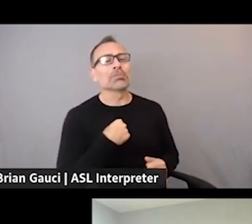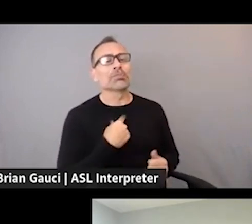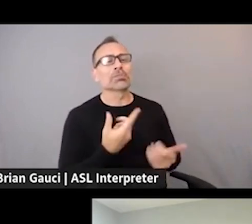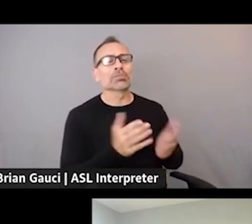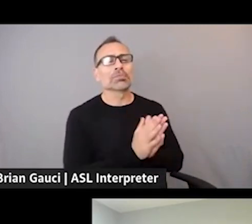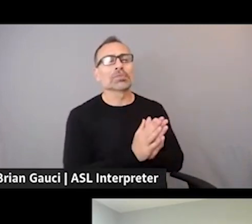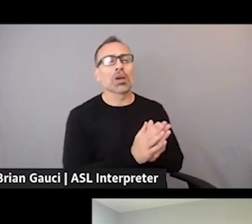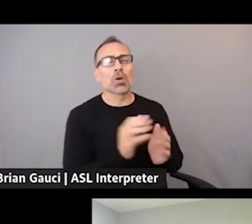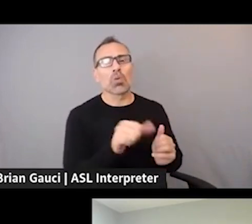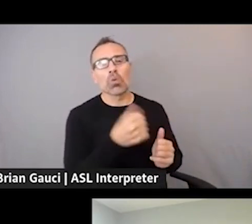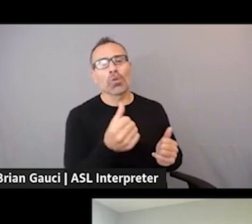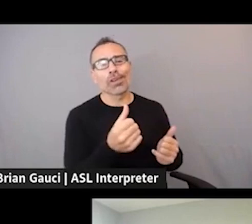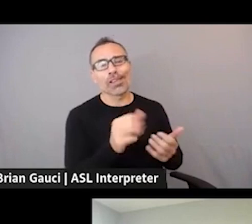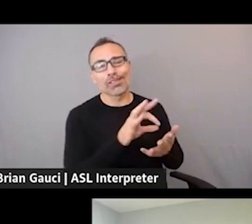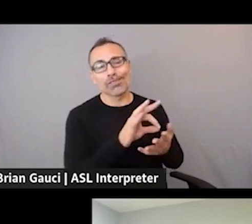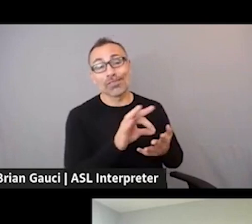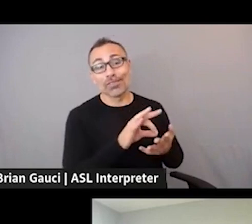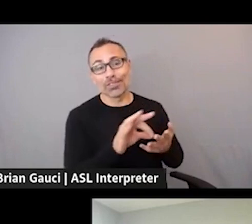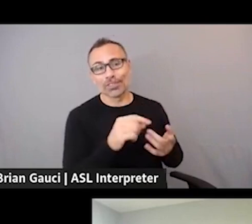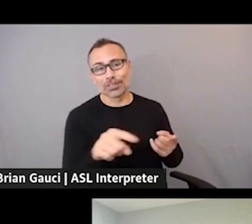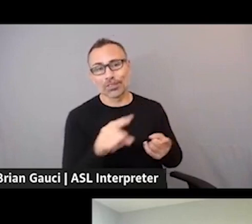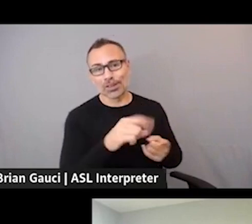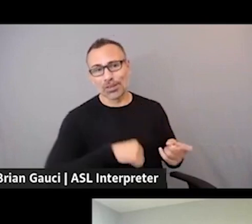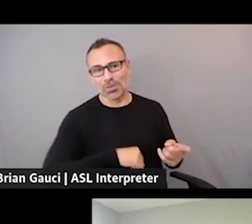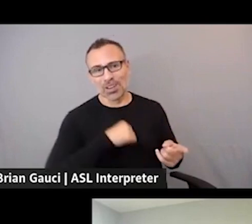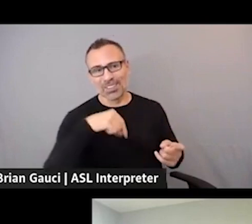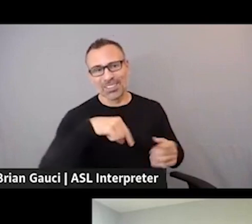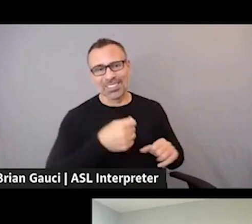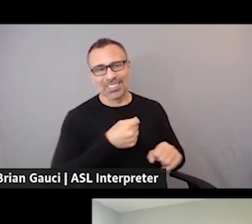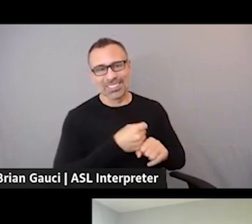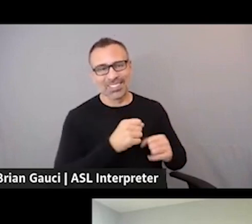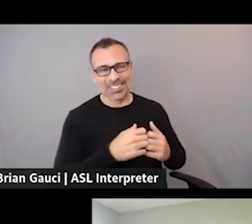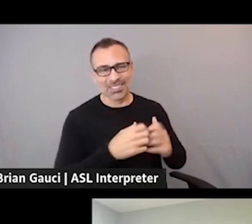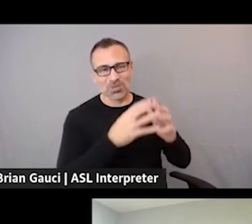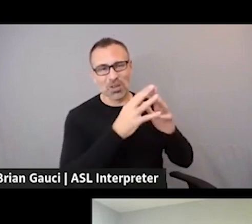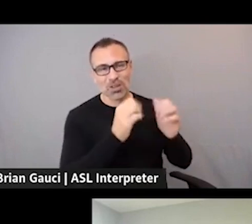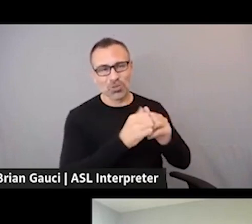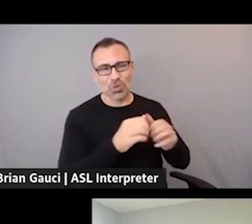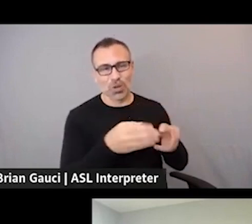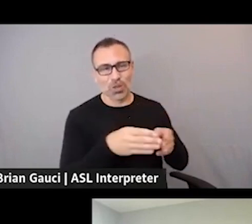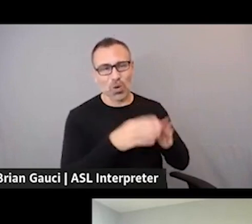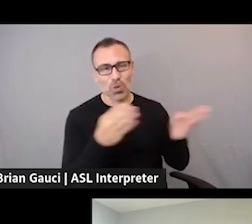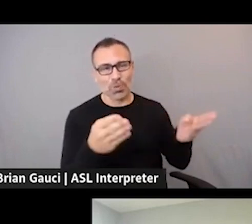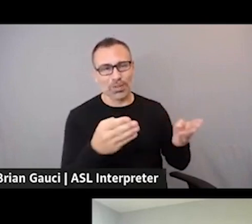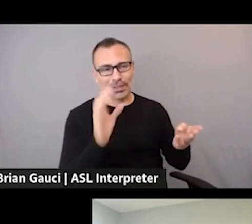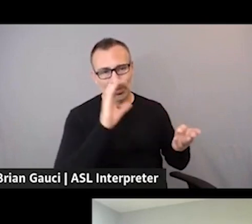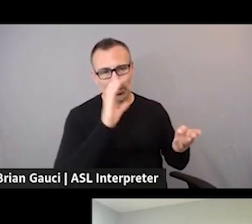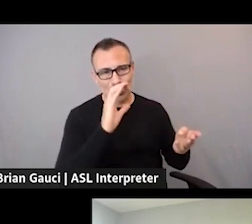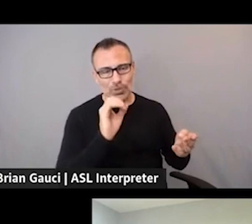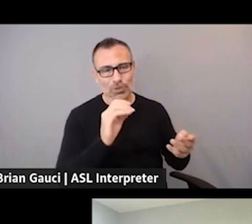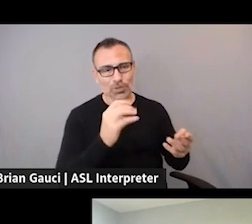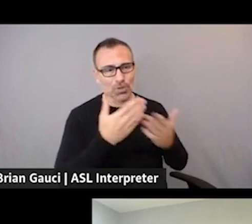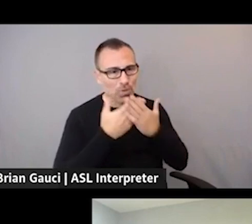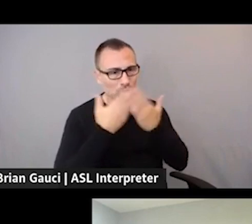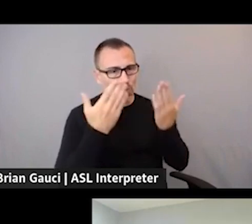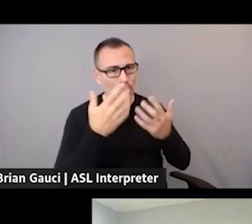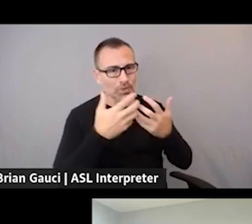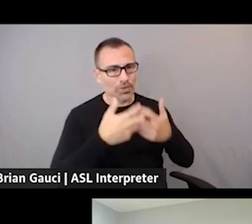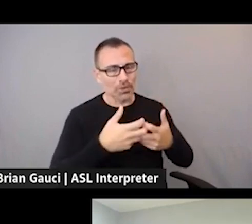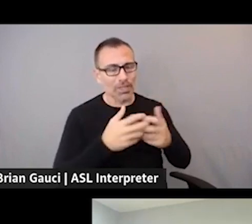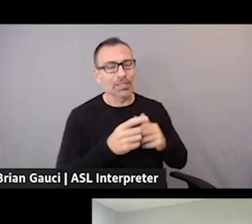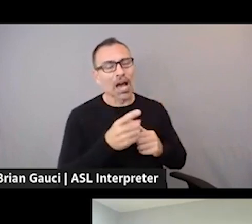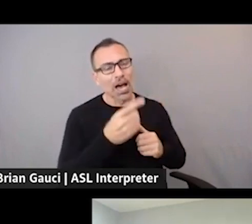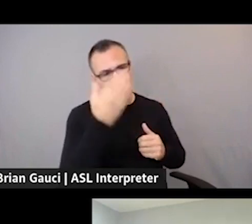other features are y'all really proud of this year that you've launched with Opensearch Serverless? Because I know you and I talked very early